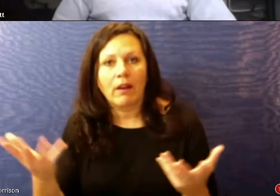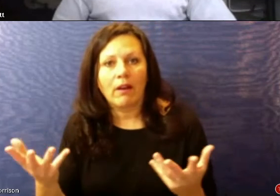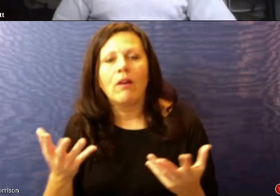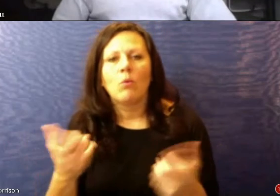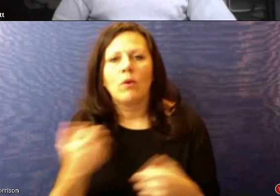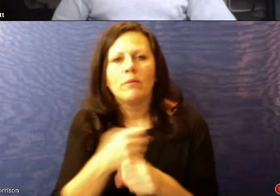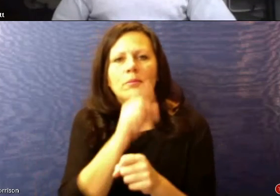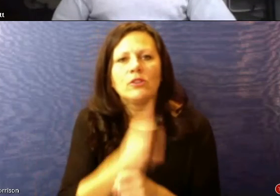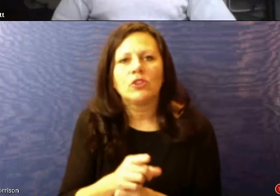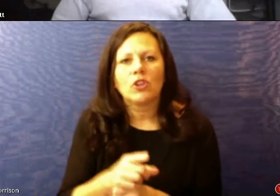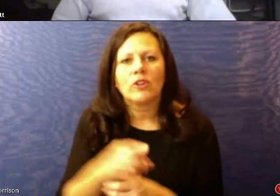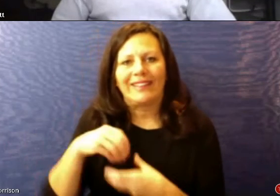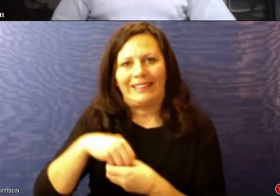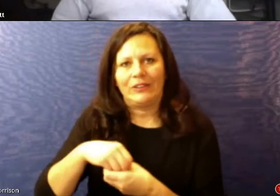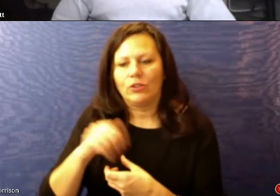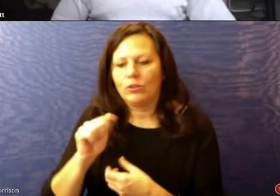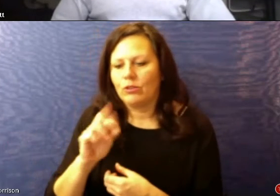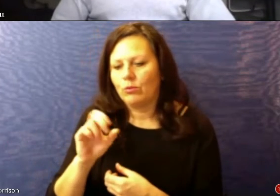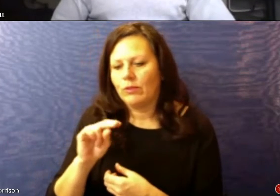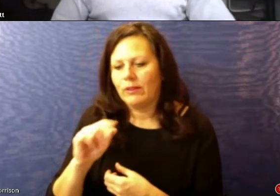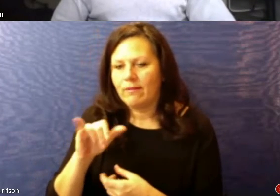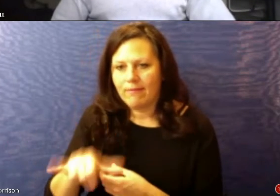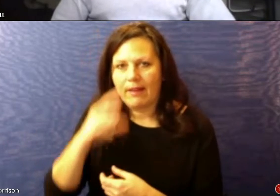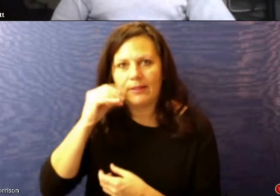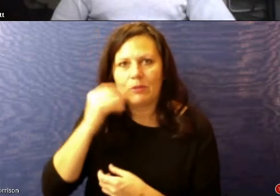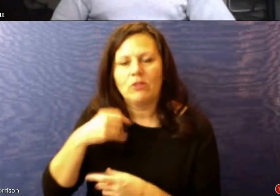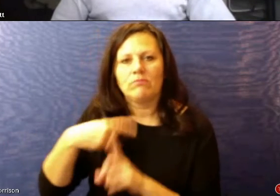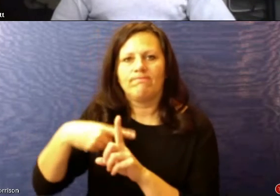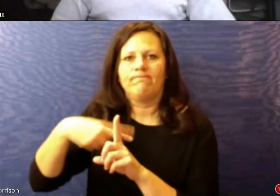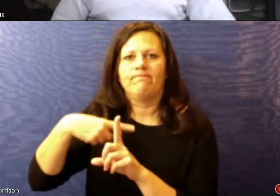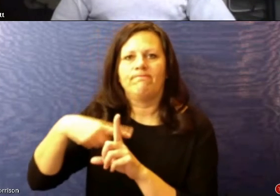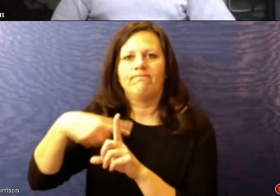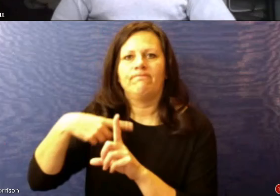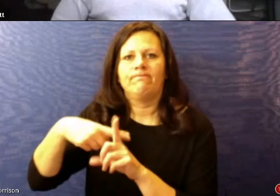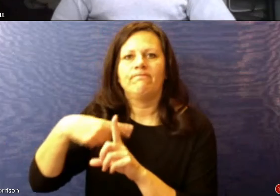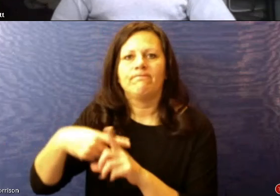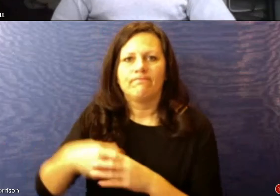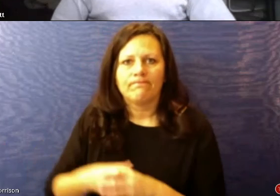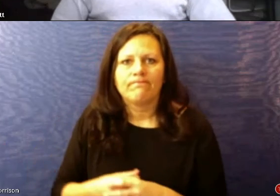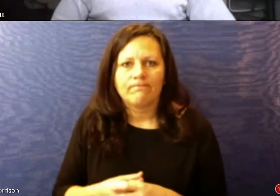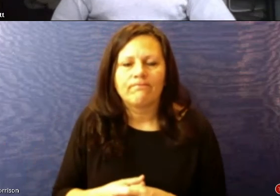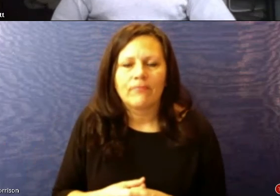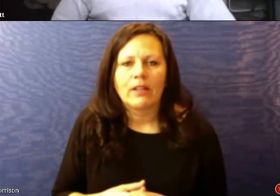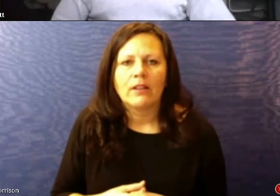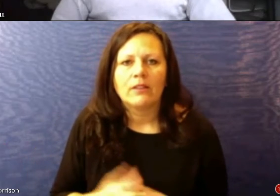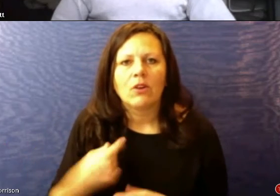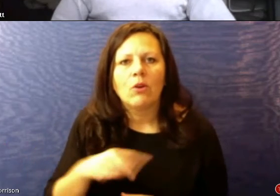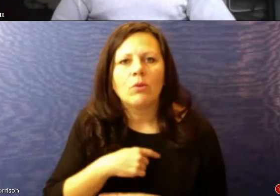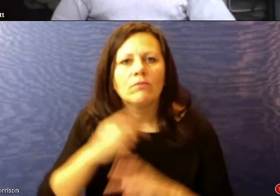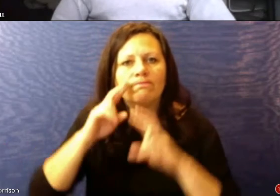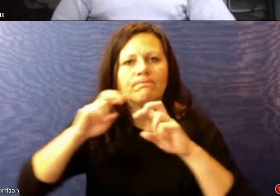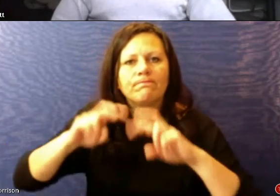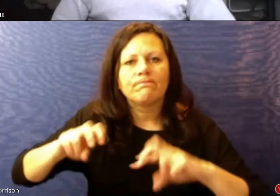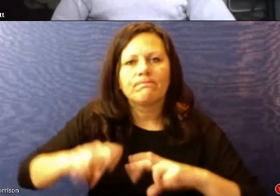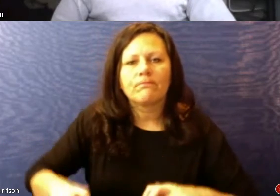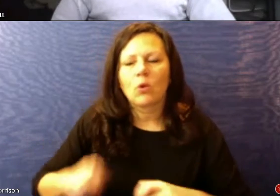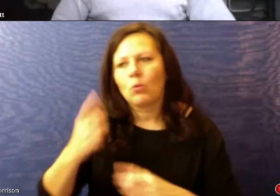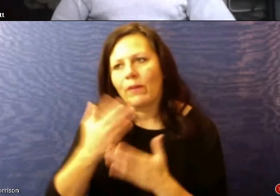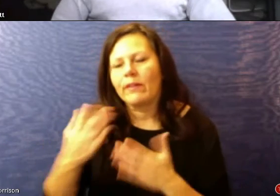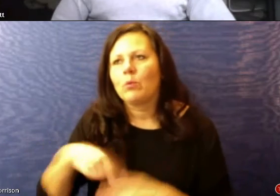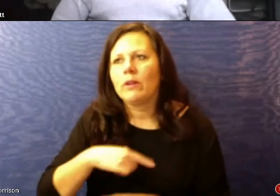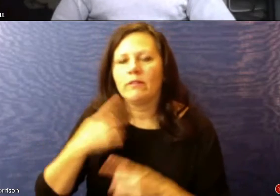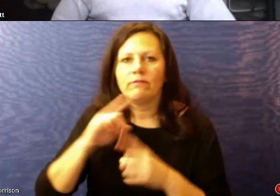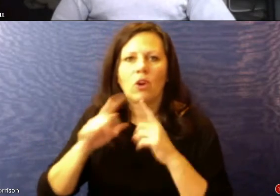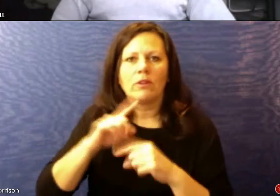the in-arena experience is as positive as possible. So looking at one of the things that's being talked about